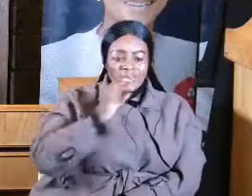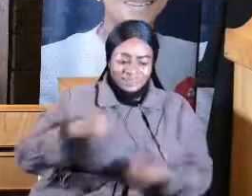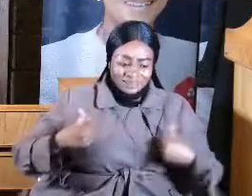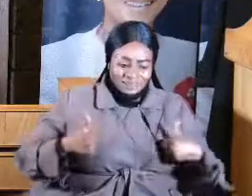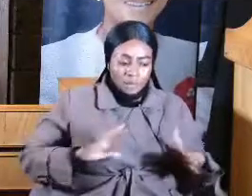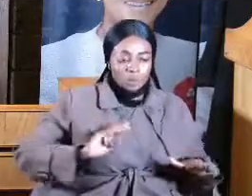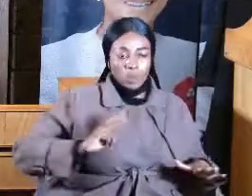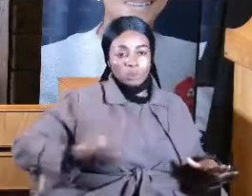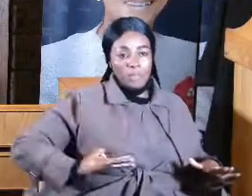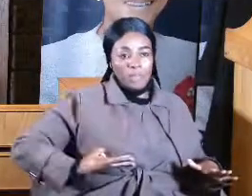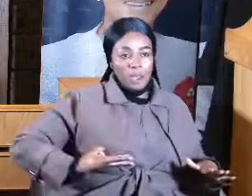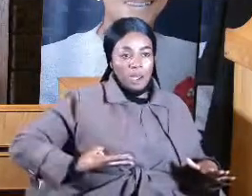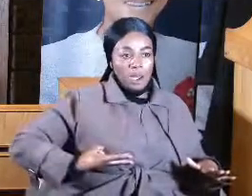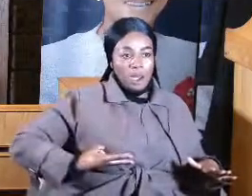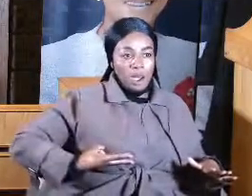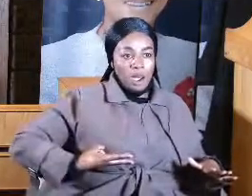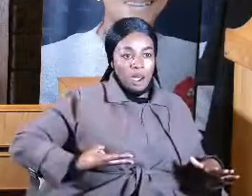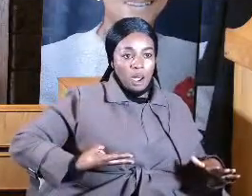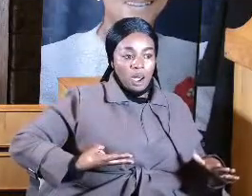go and have